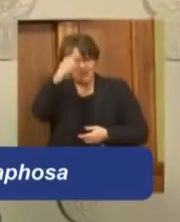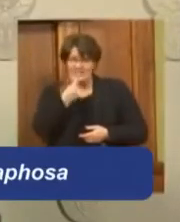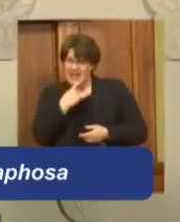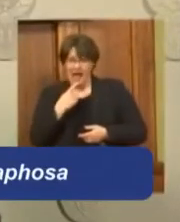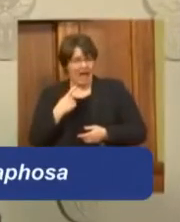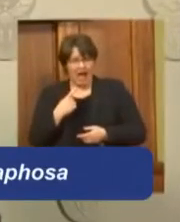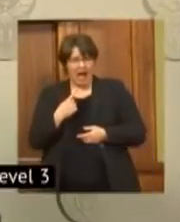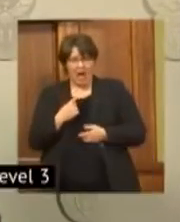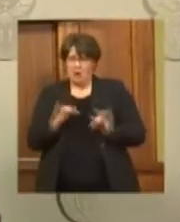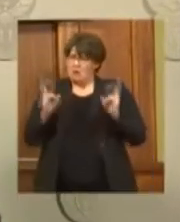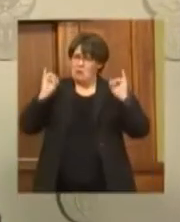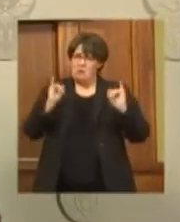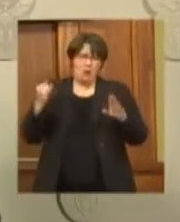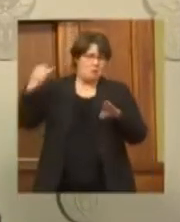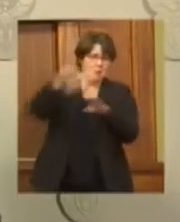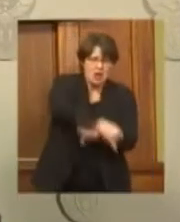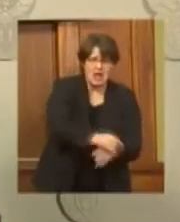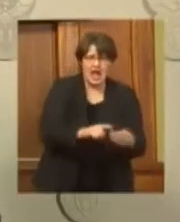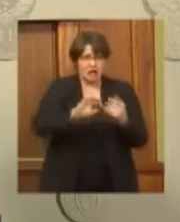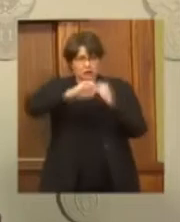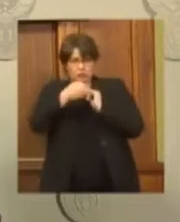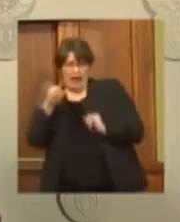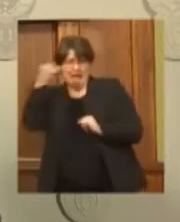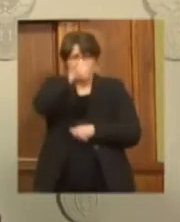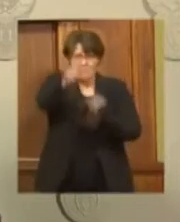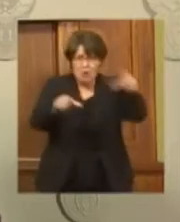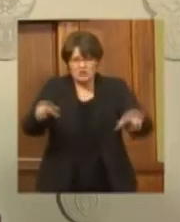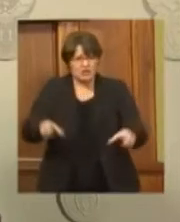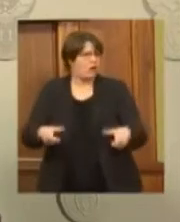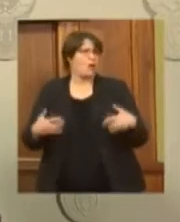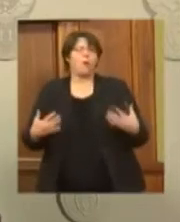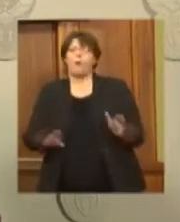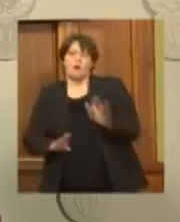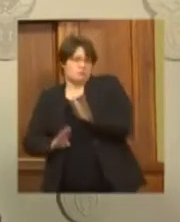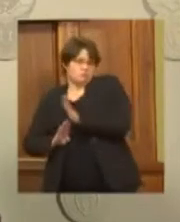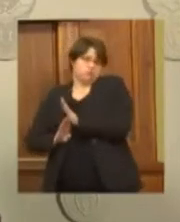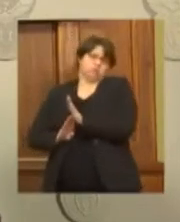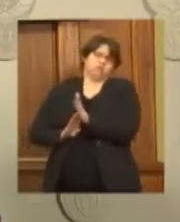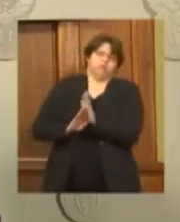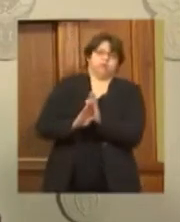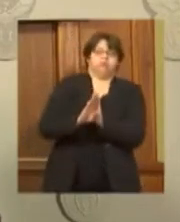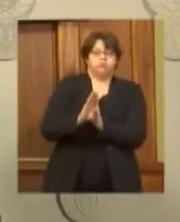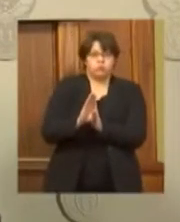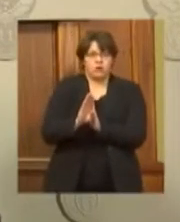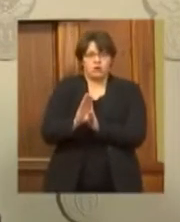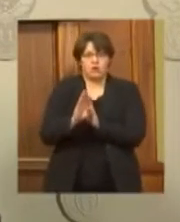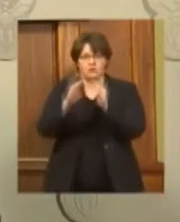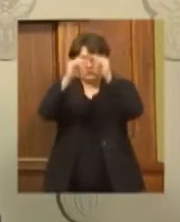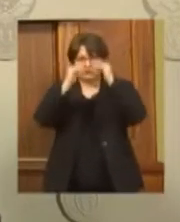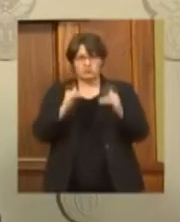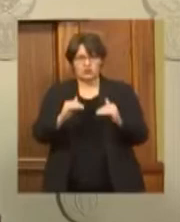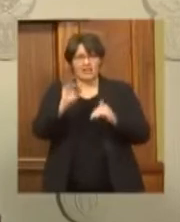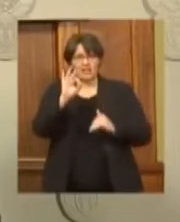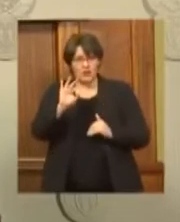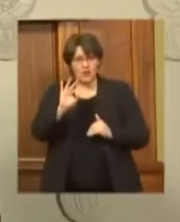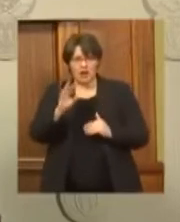violent crime, especially murders and attempted murders, have increased since Alert